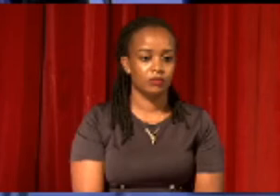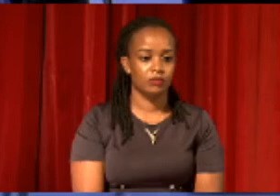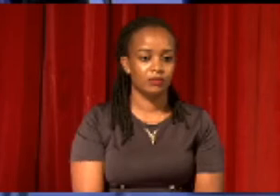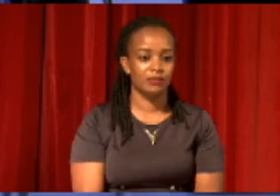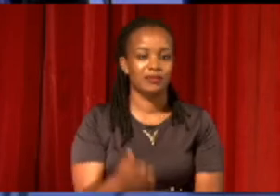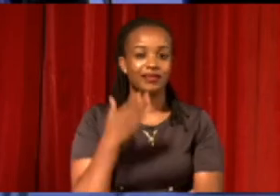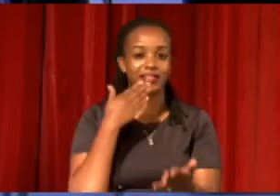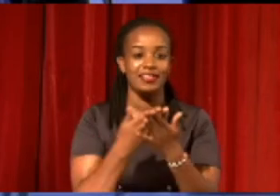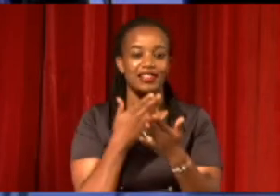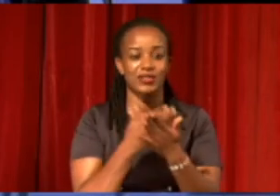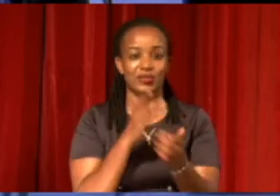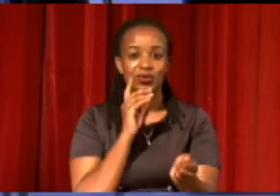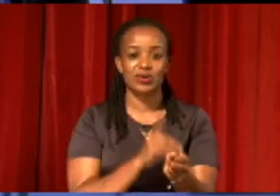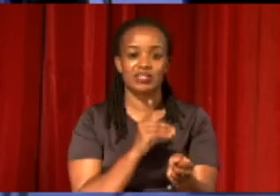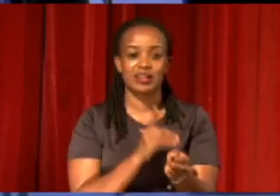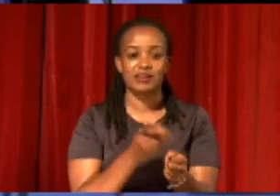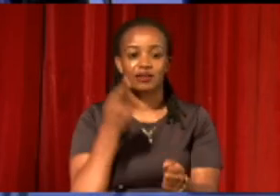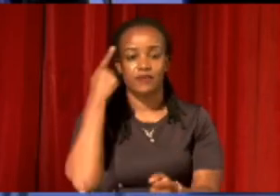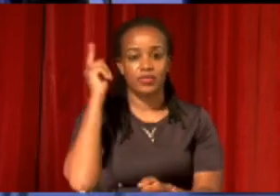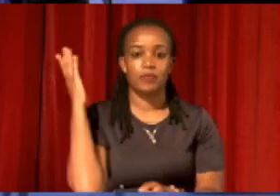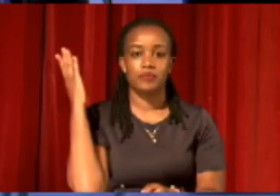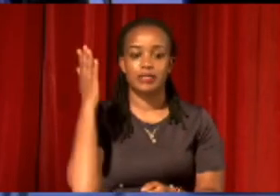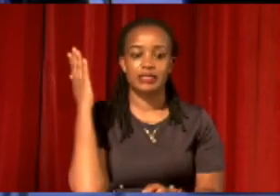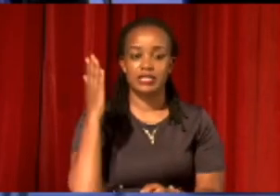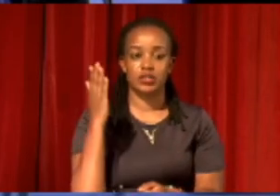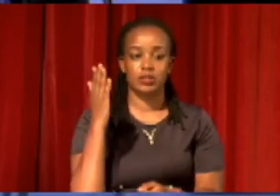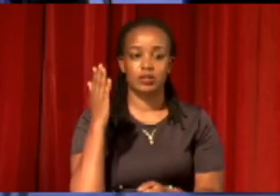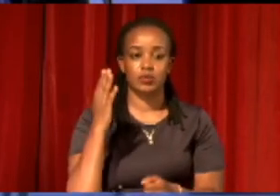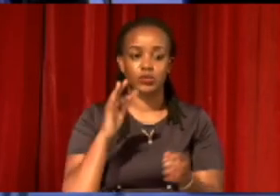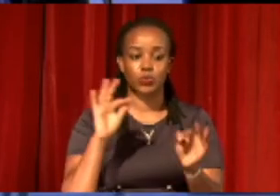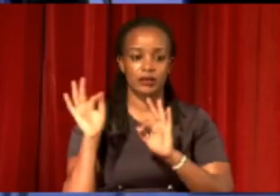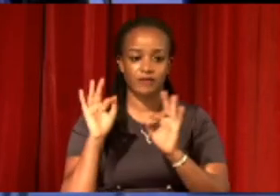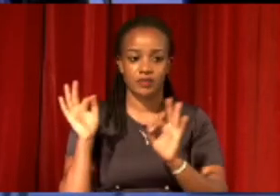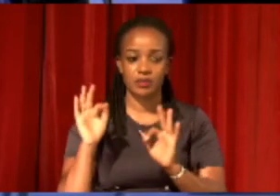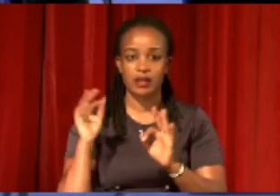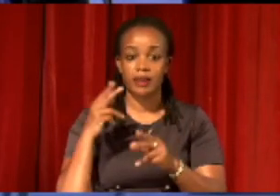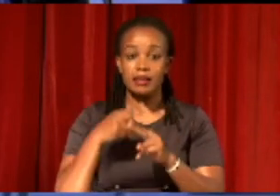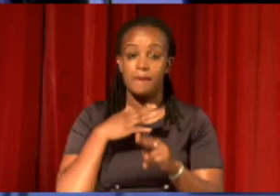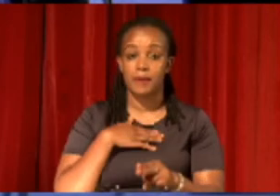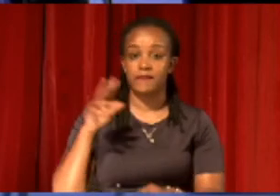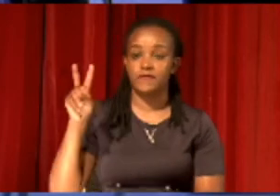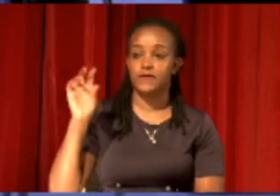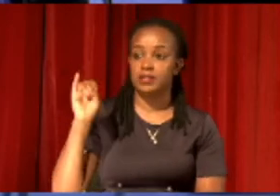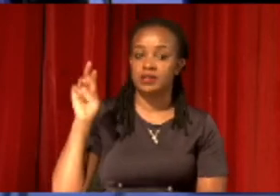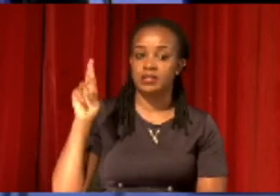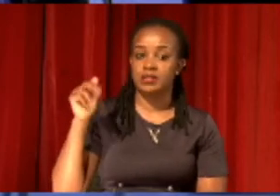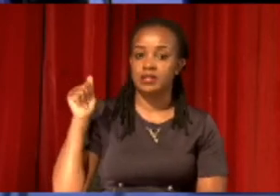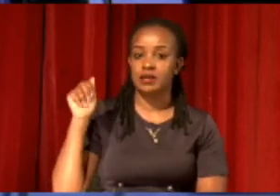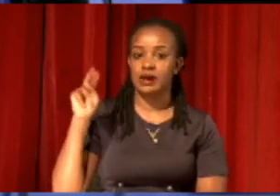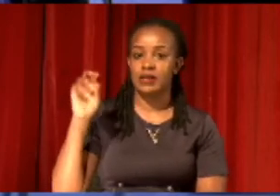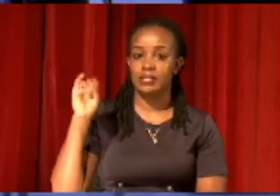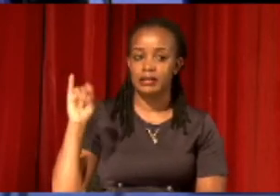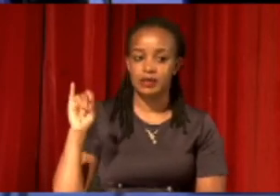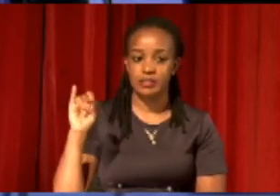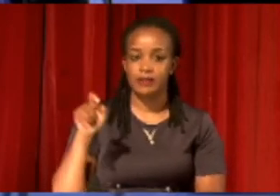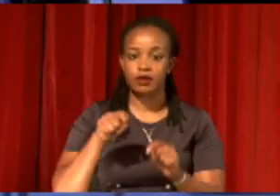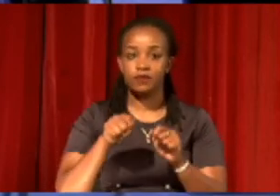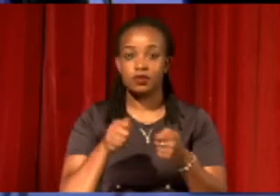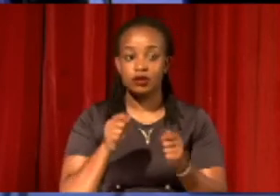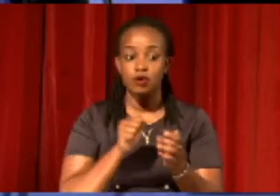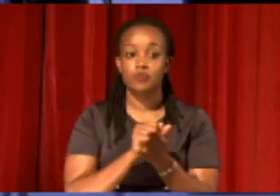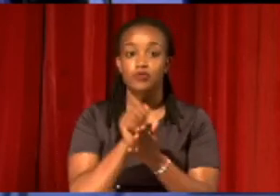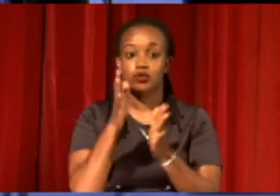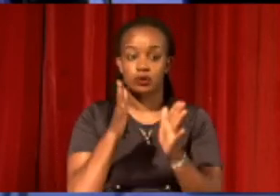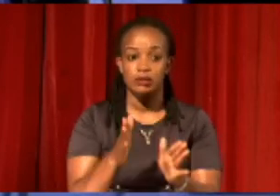Thank you so much, Daktari, for that presentation. It was wonderful. My name is Alamin Virani, audio-video producer, mainly from